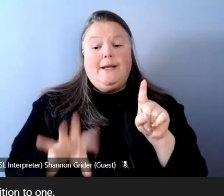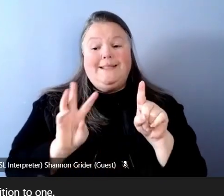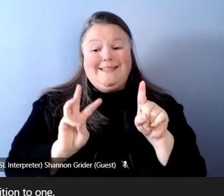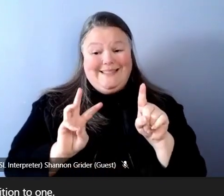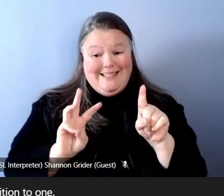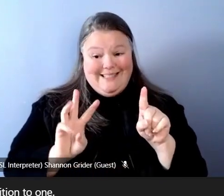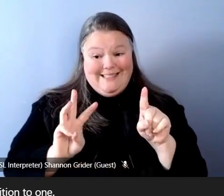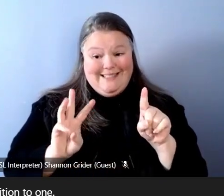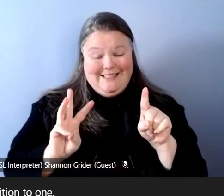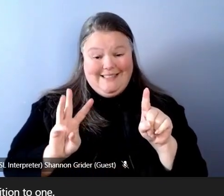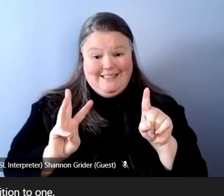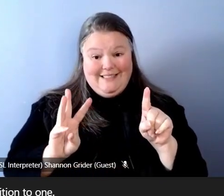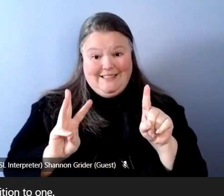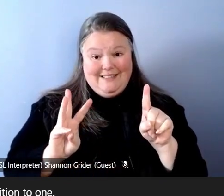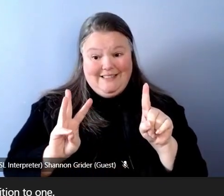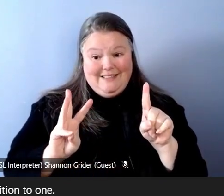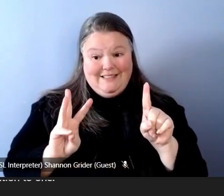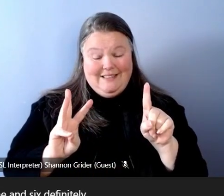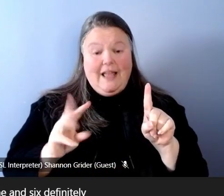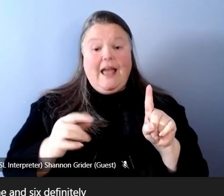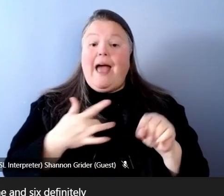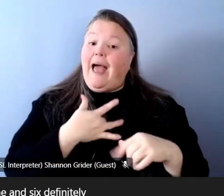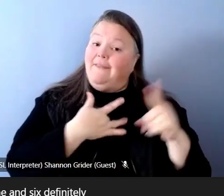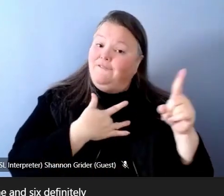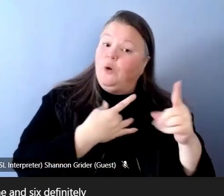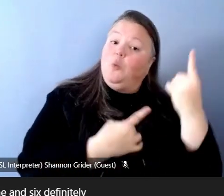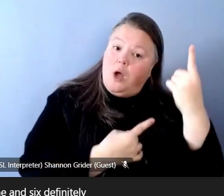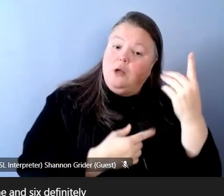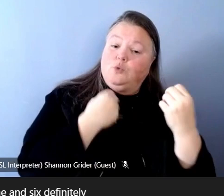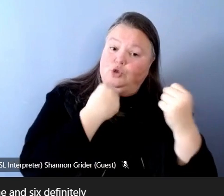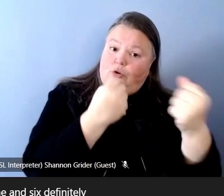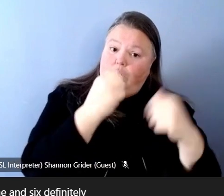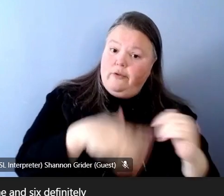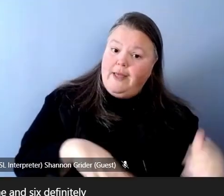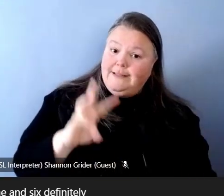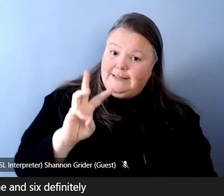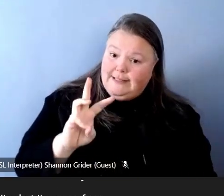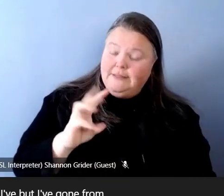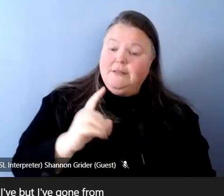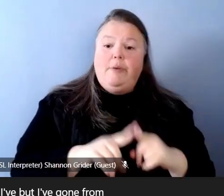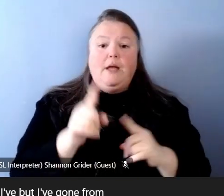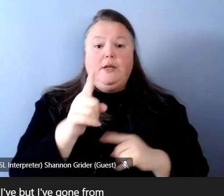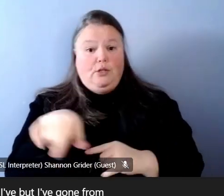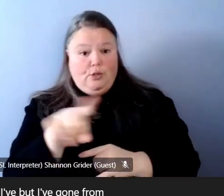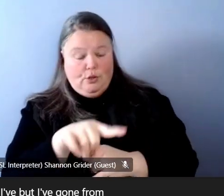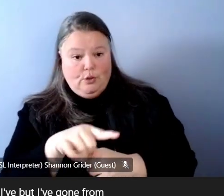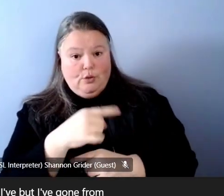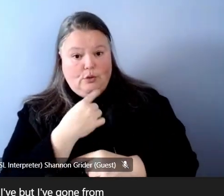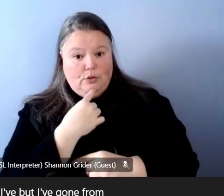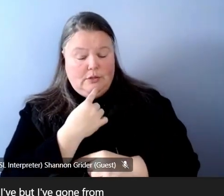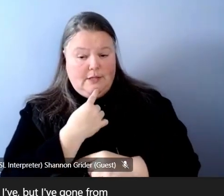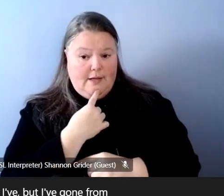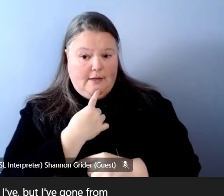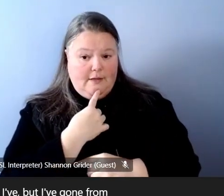6, definitely personally, I feel 1 was greater, and what I've gotten from you guys is that 1 was 2.